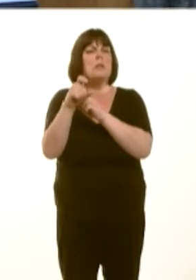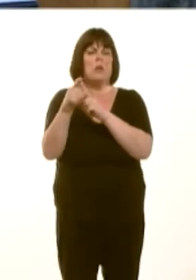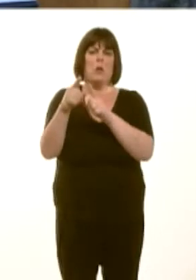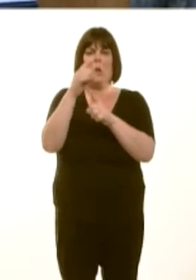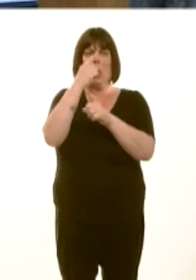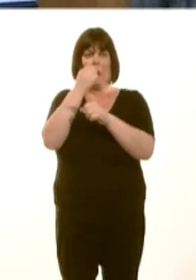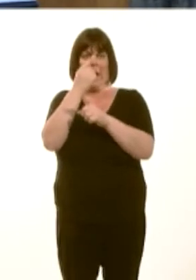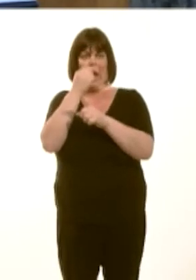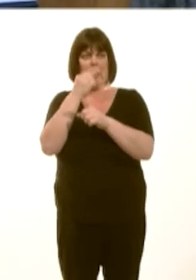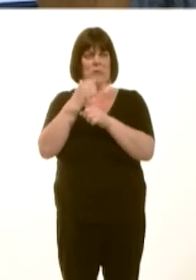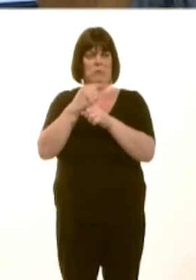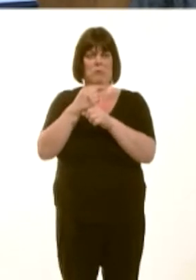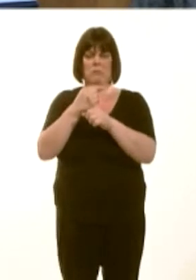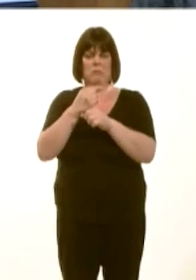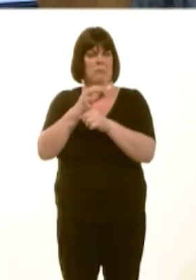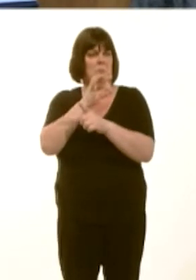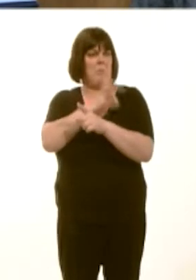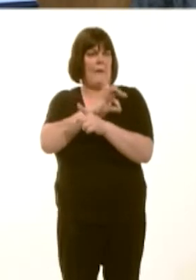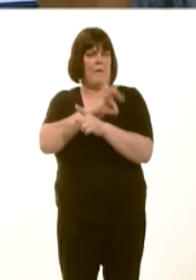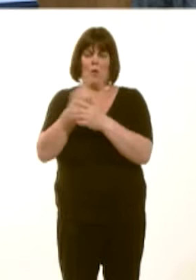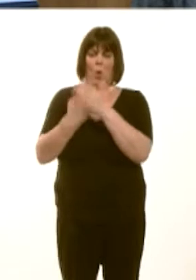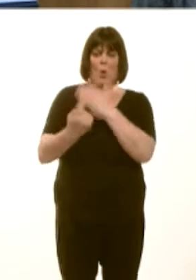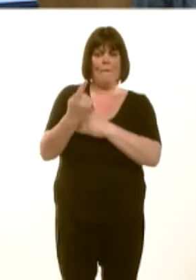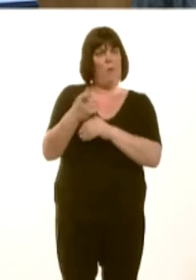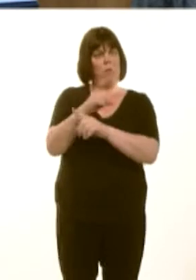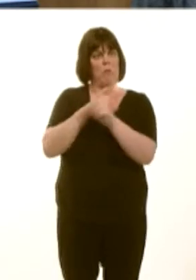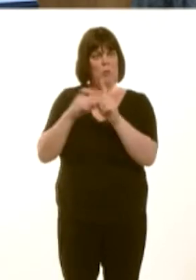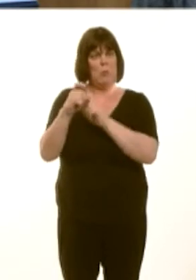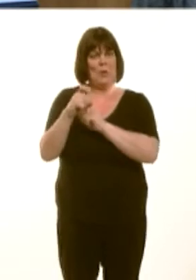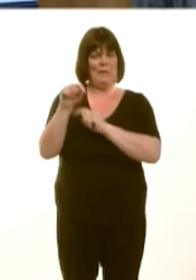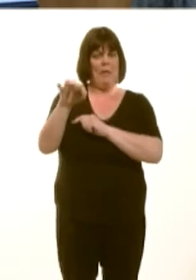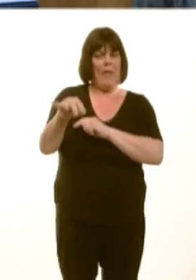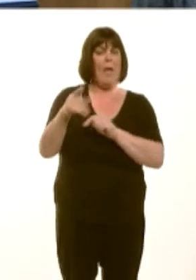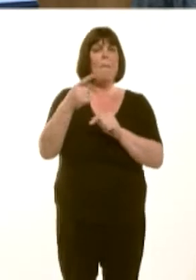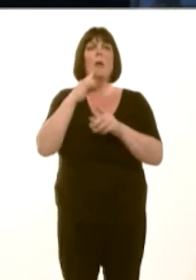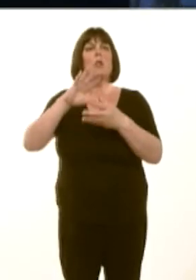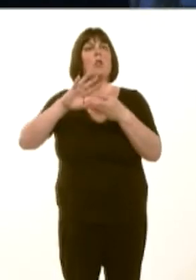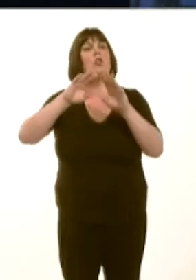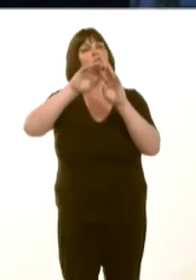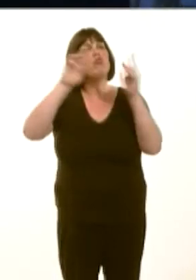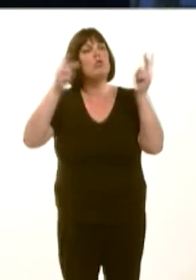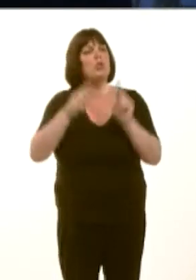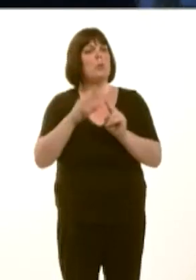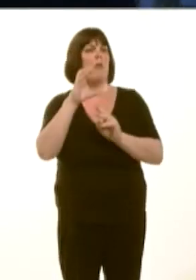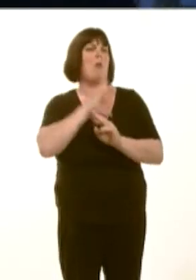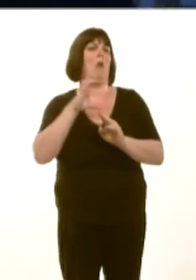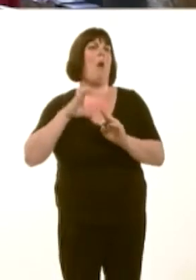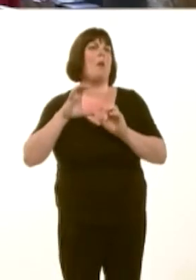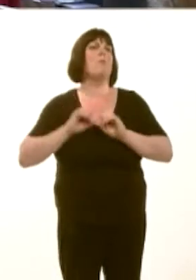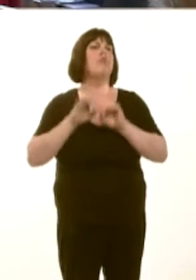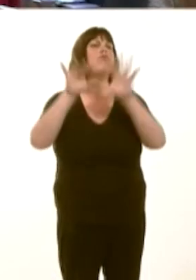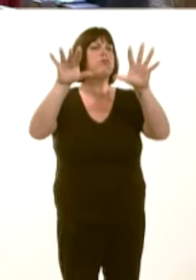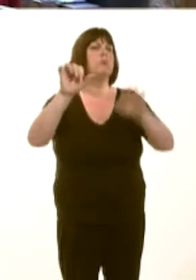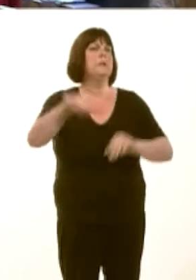benefits not just for communities where those schemes are placed, but of course generally in terms of reducing carbon emissions. Question 10,